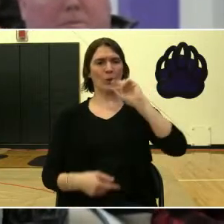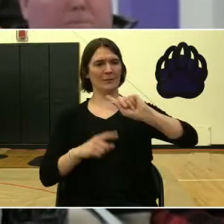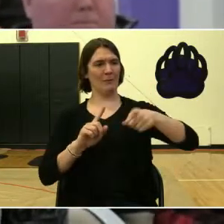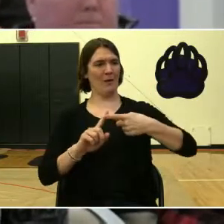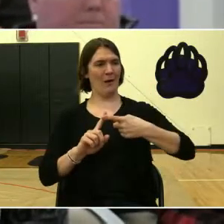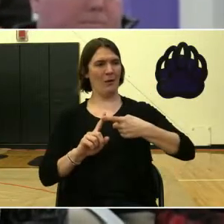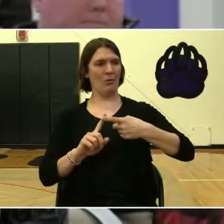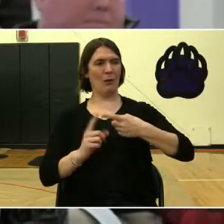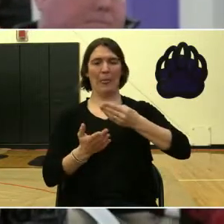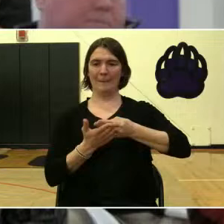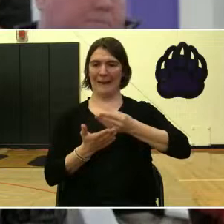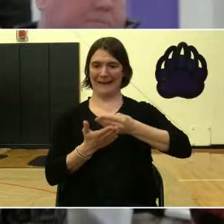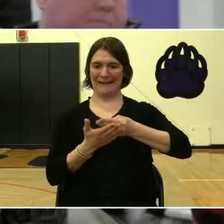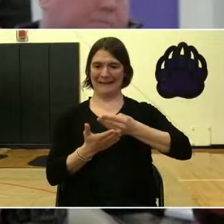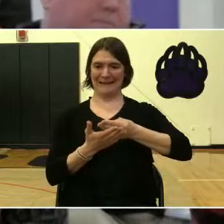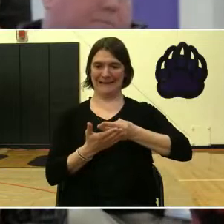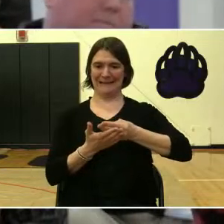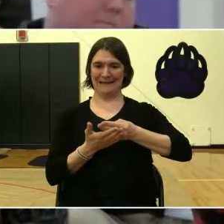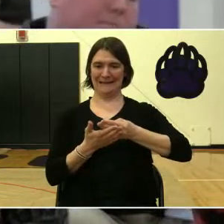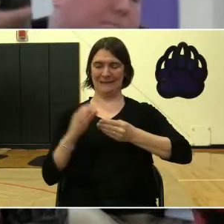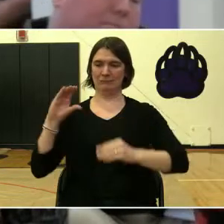how the the money